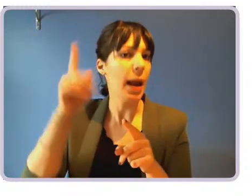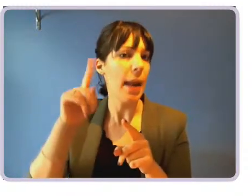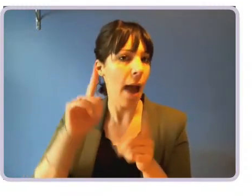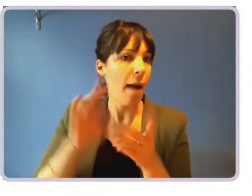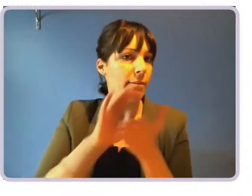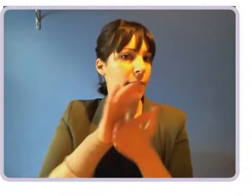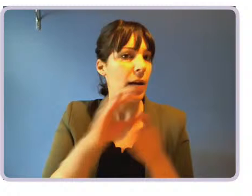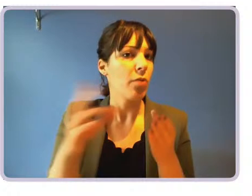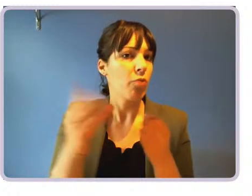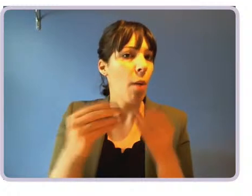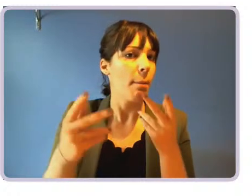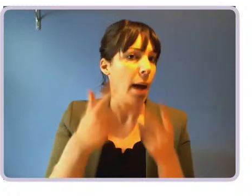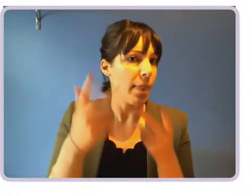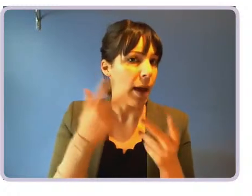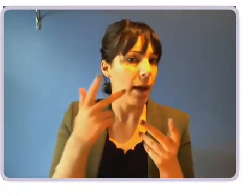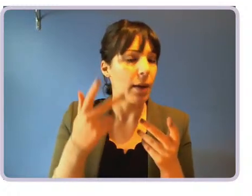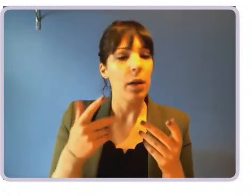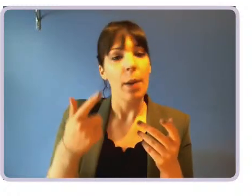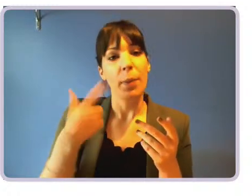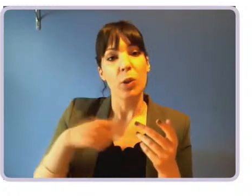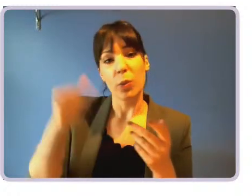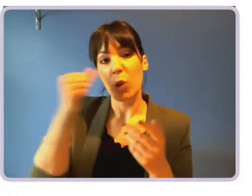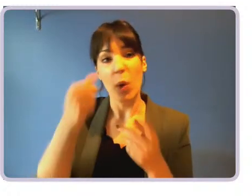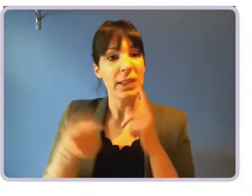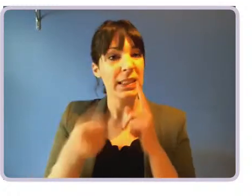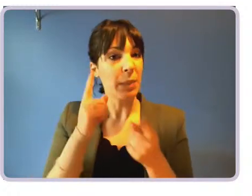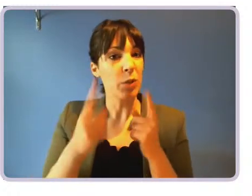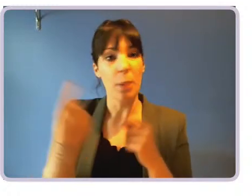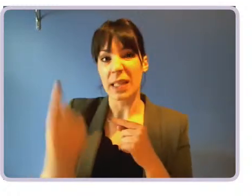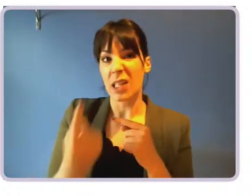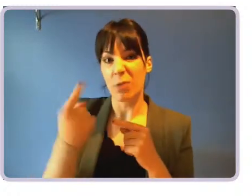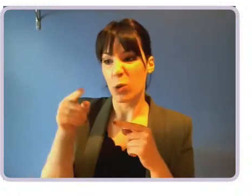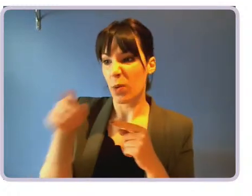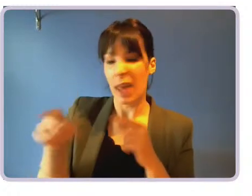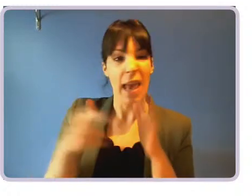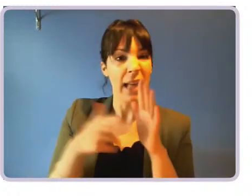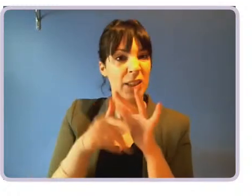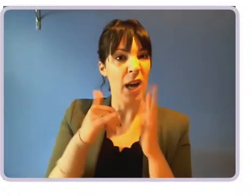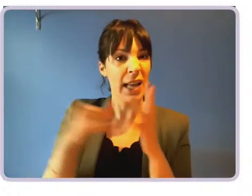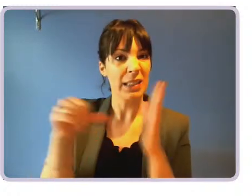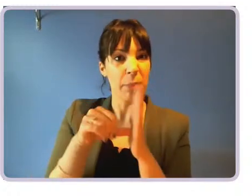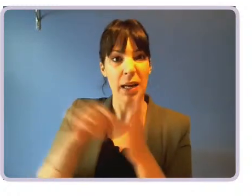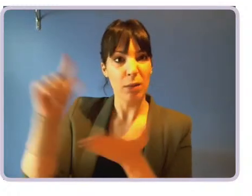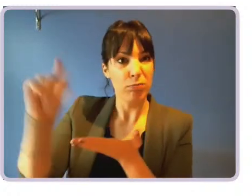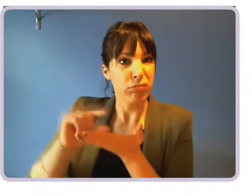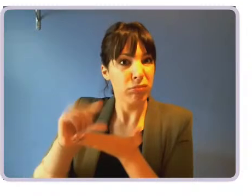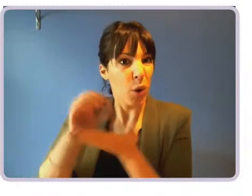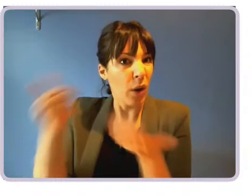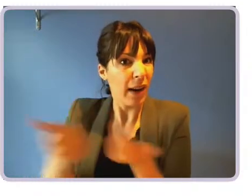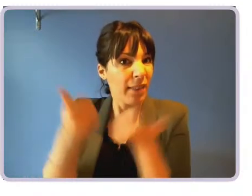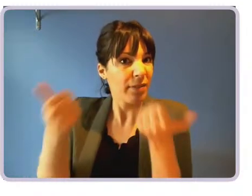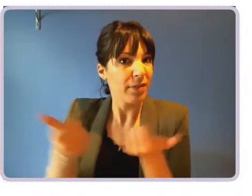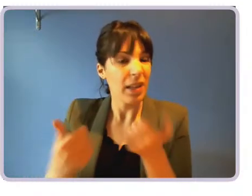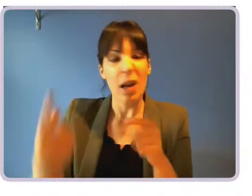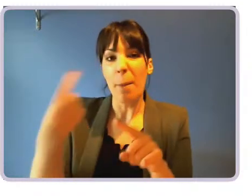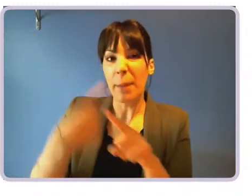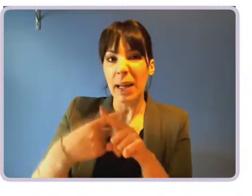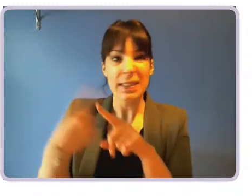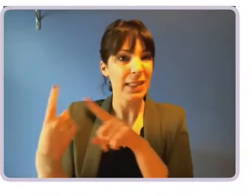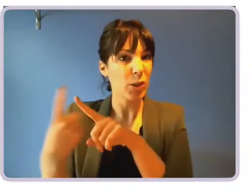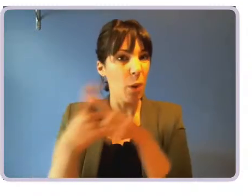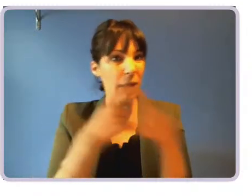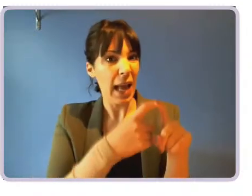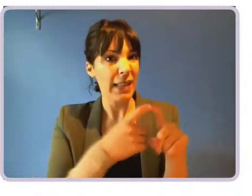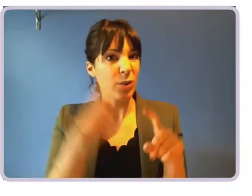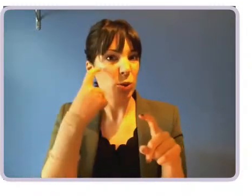the very complicated way of getting access to PPE if you have to rely on drawing down on